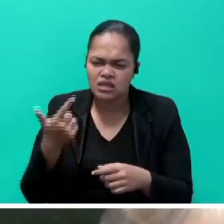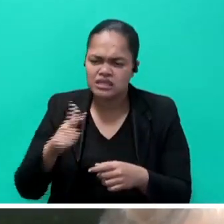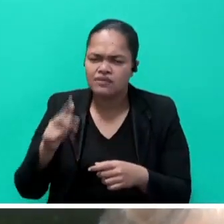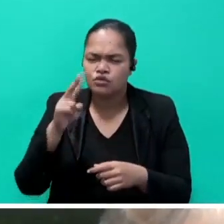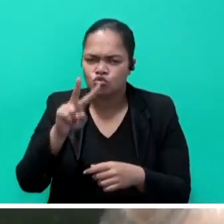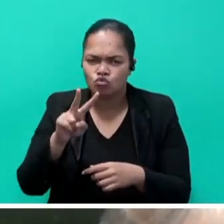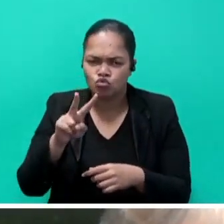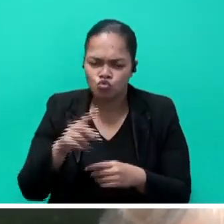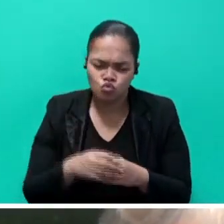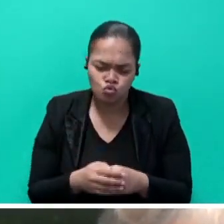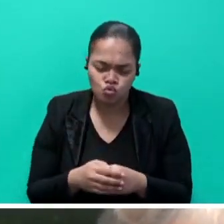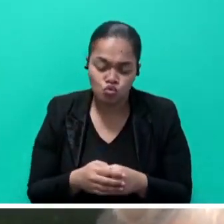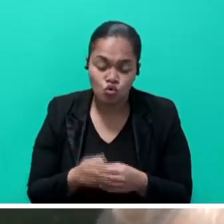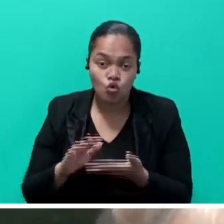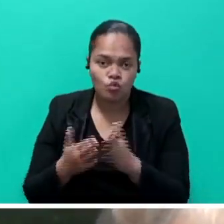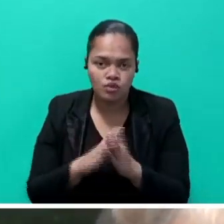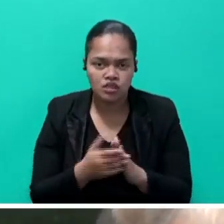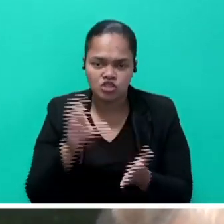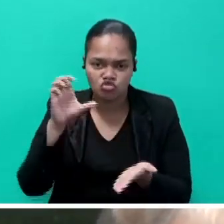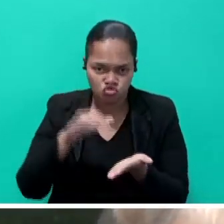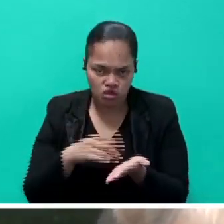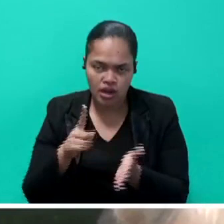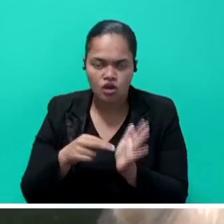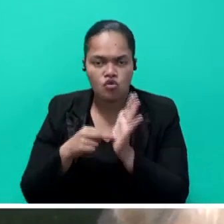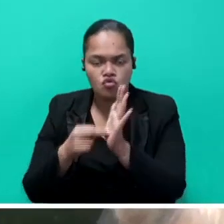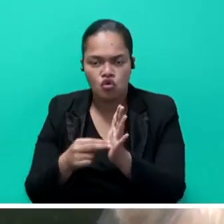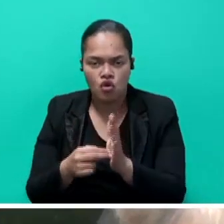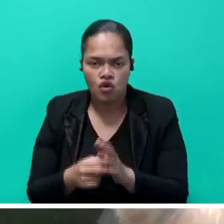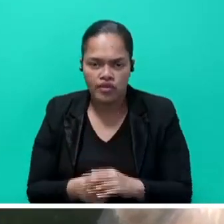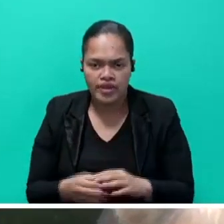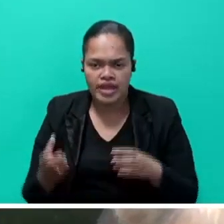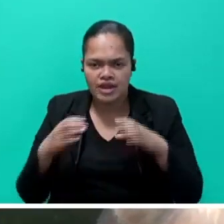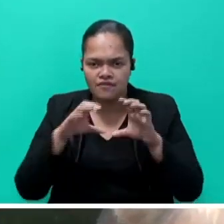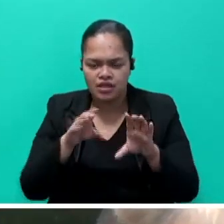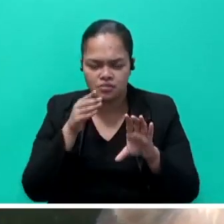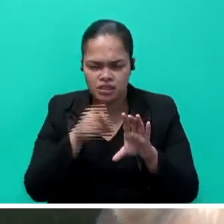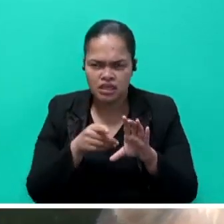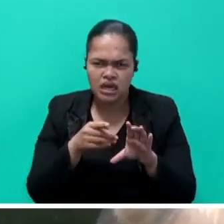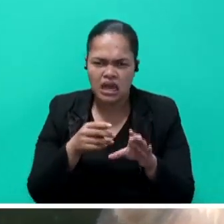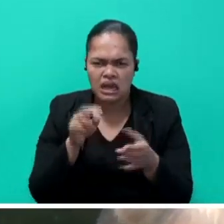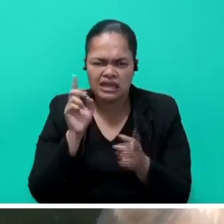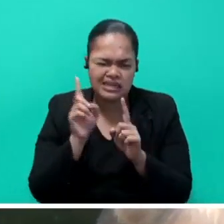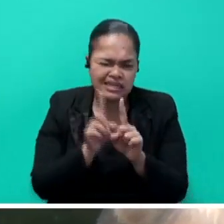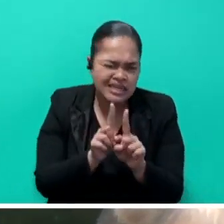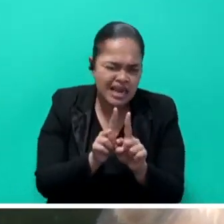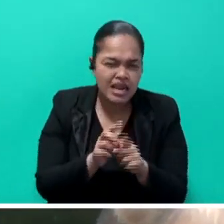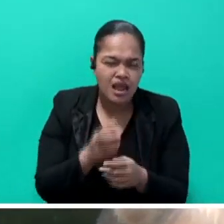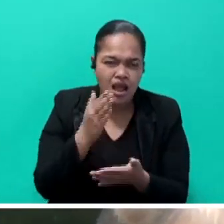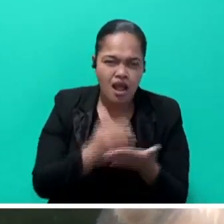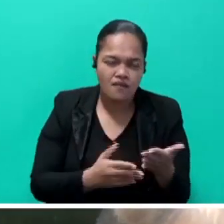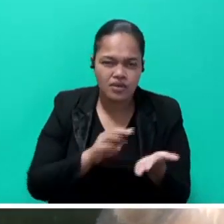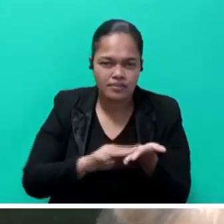the central, western and northern divisions with an investment close to $500,000. Mr. Speaker,